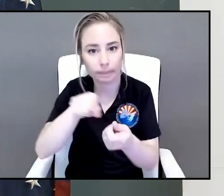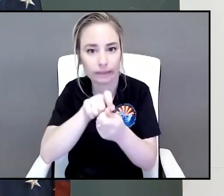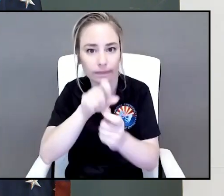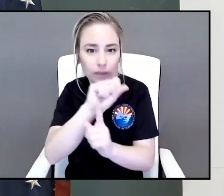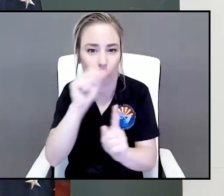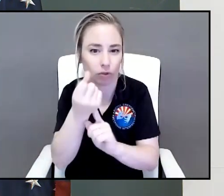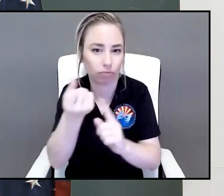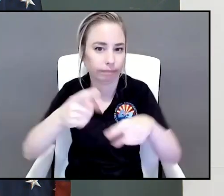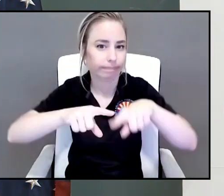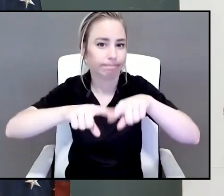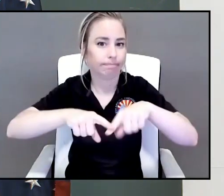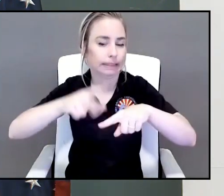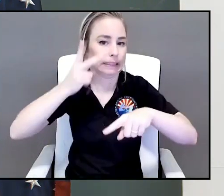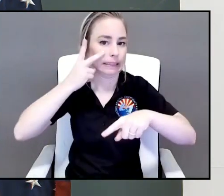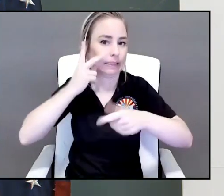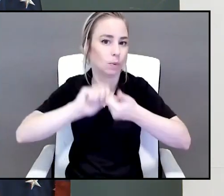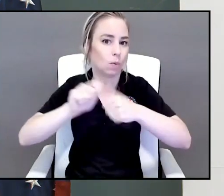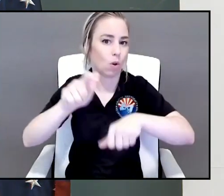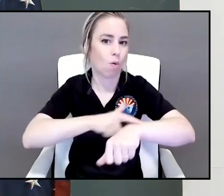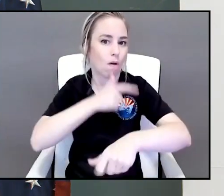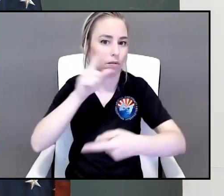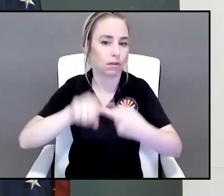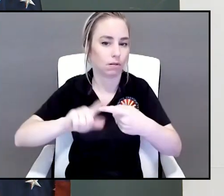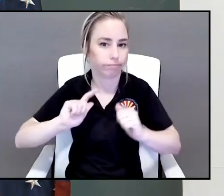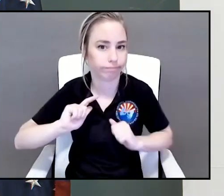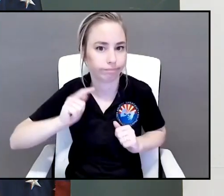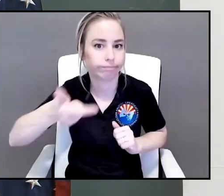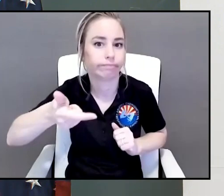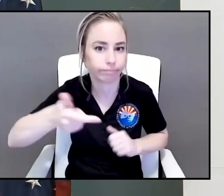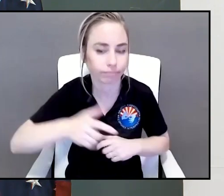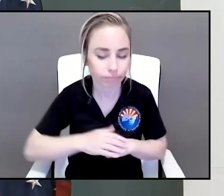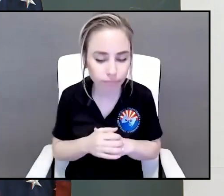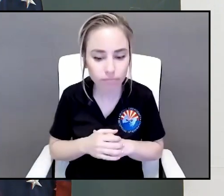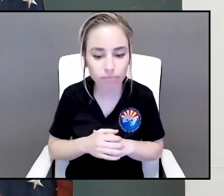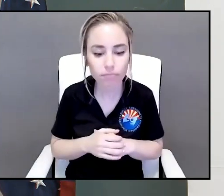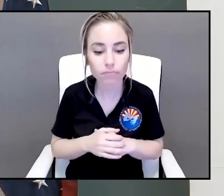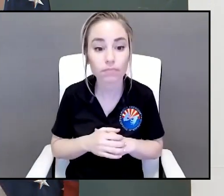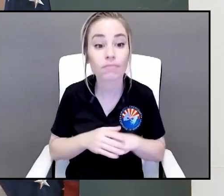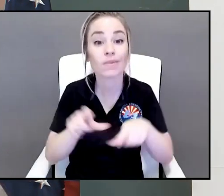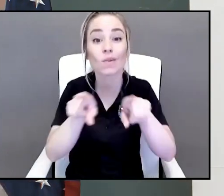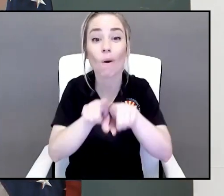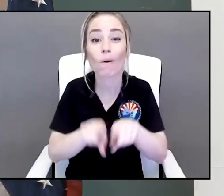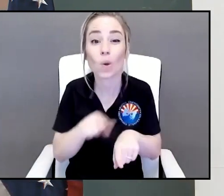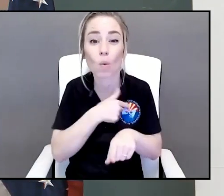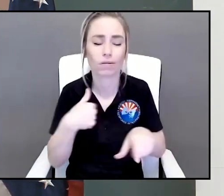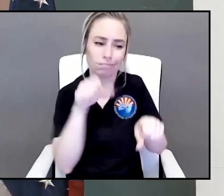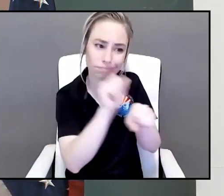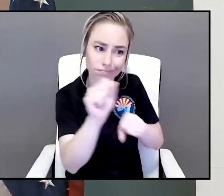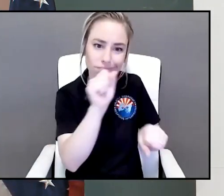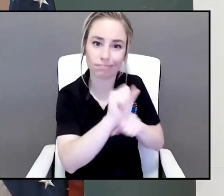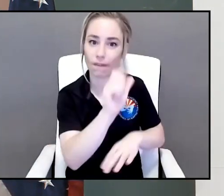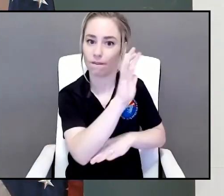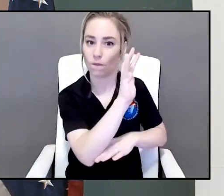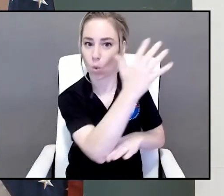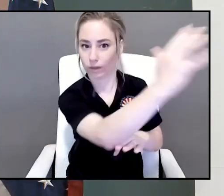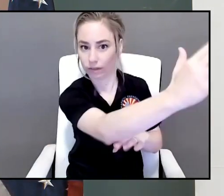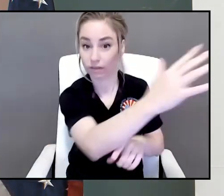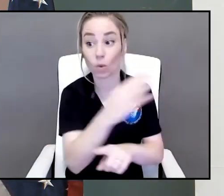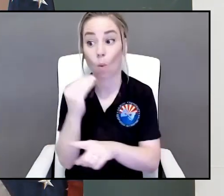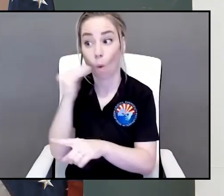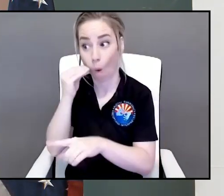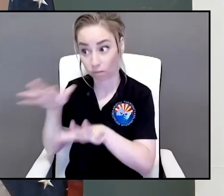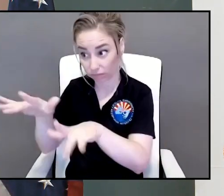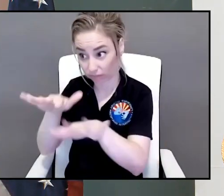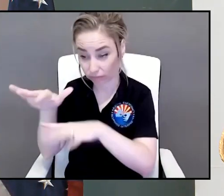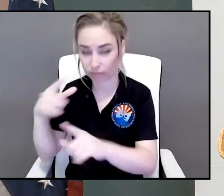majority of the work that we're doing. We also have a lot of work on the forest itself that we're trying to take care of as